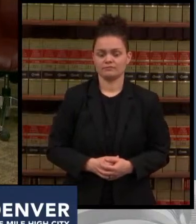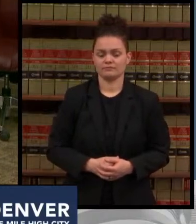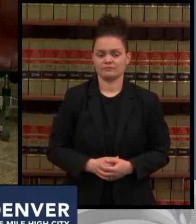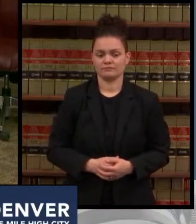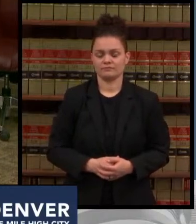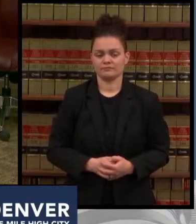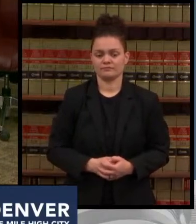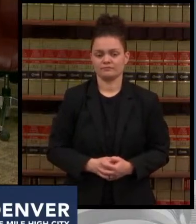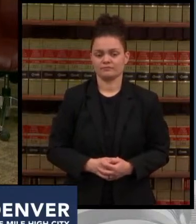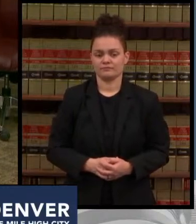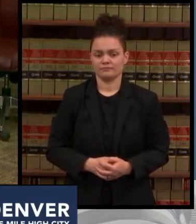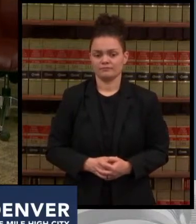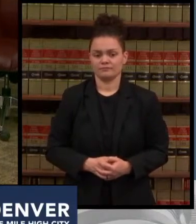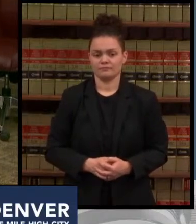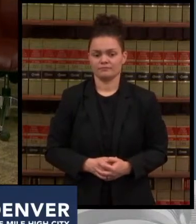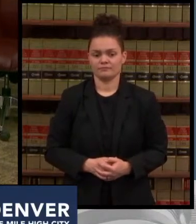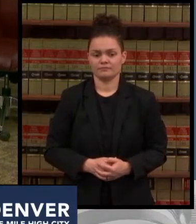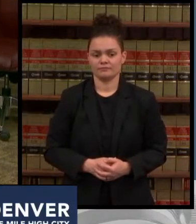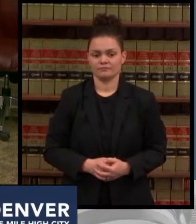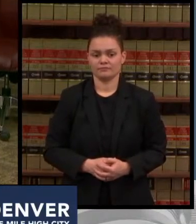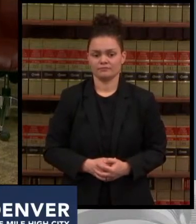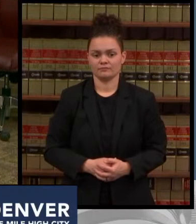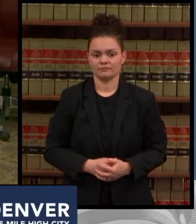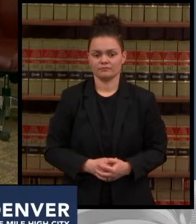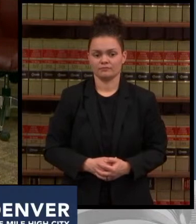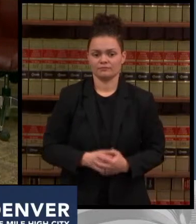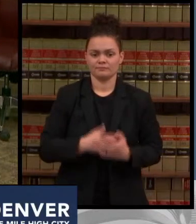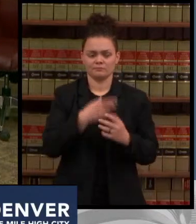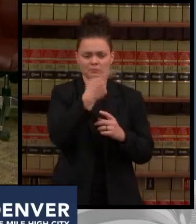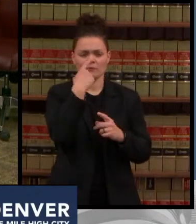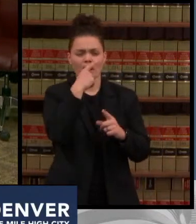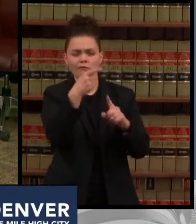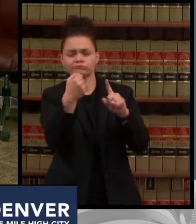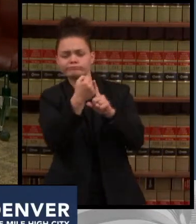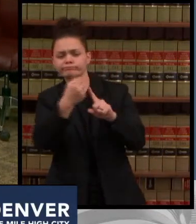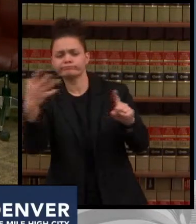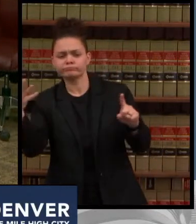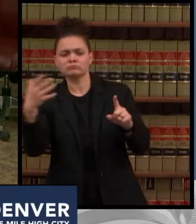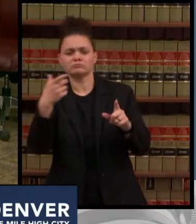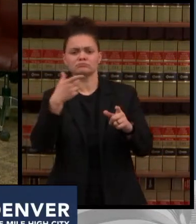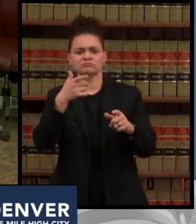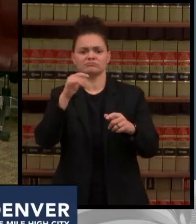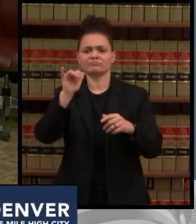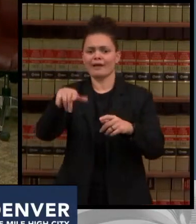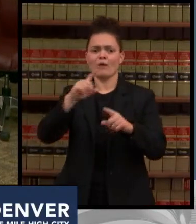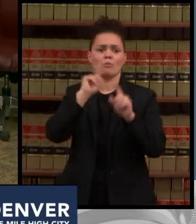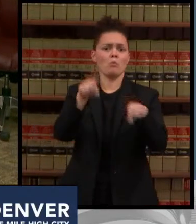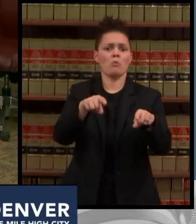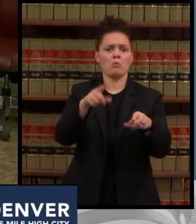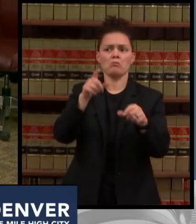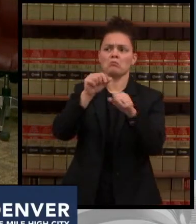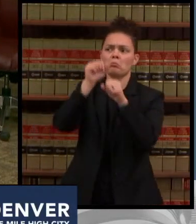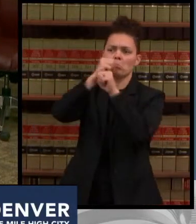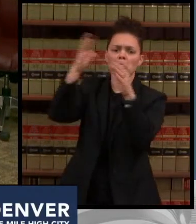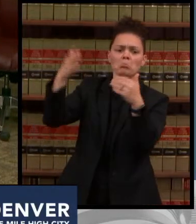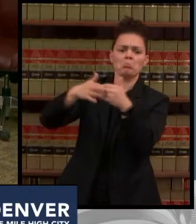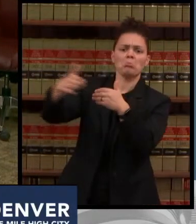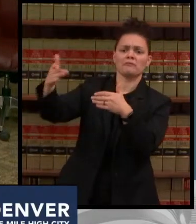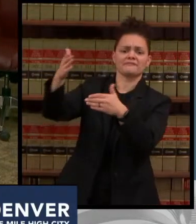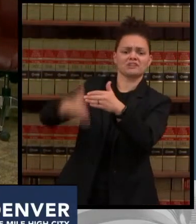times and the different measures that you're using. Denver's ends on January 3rd.